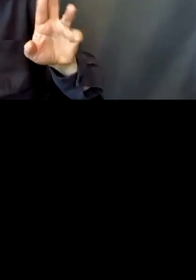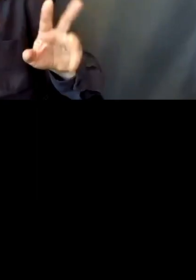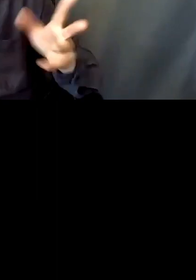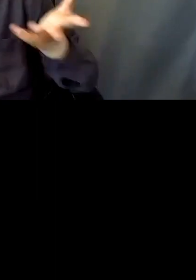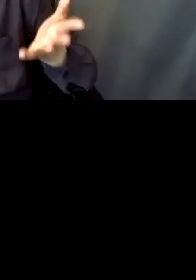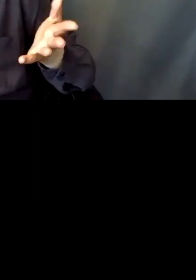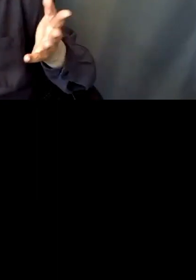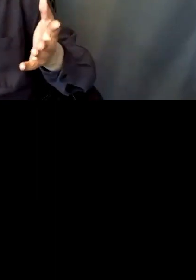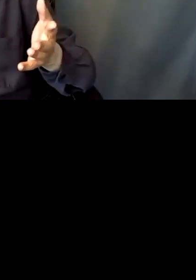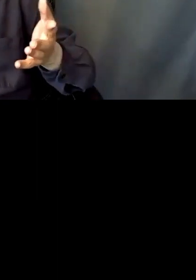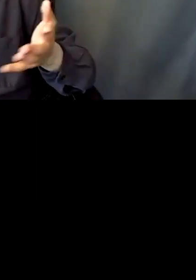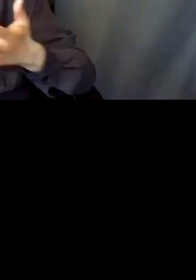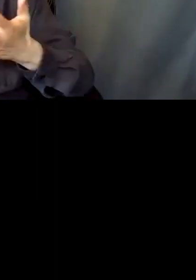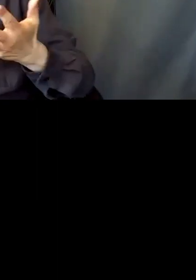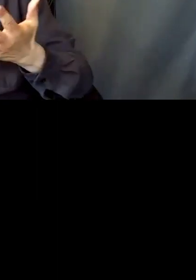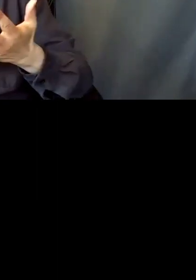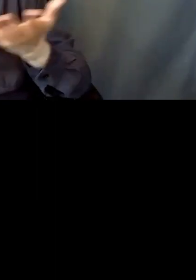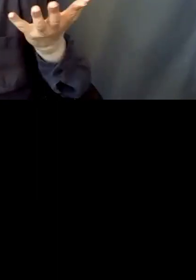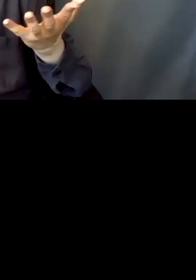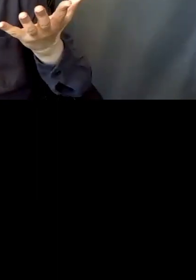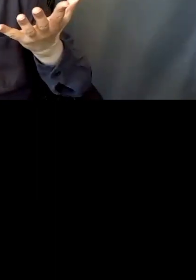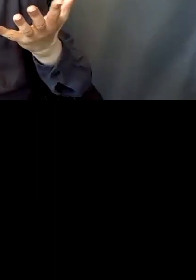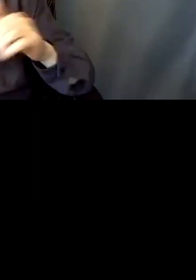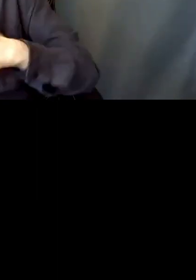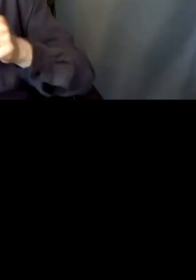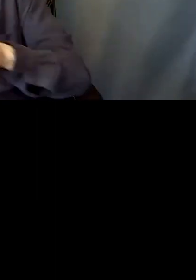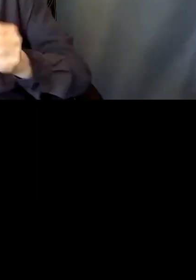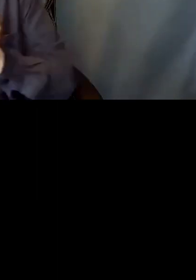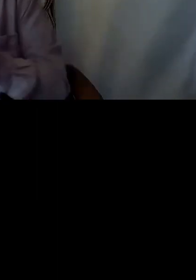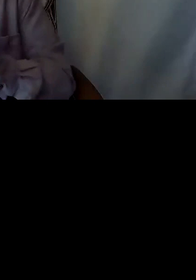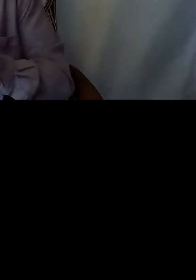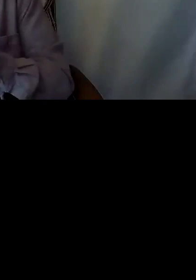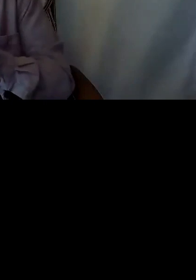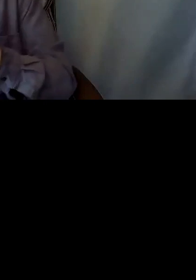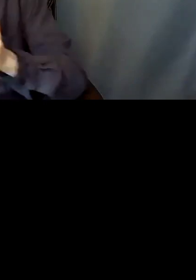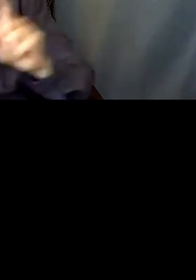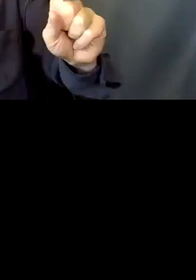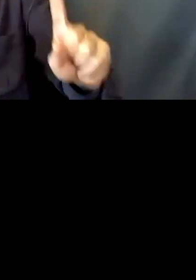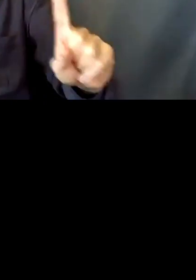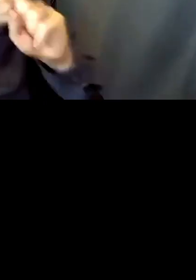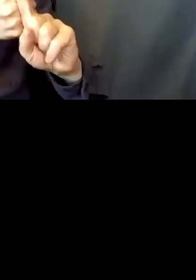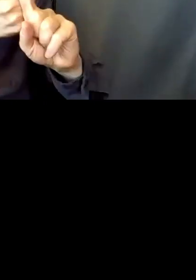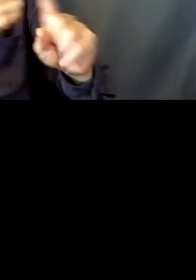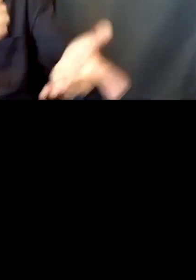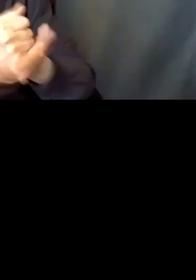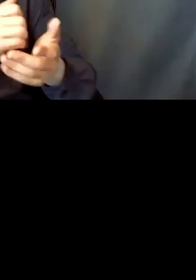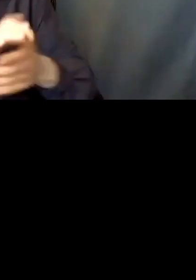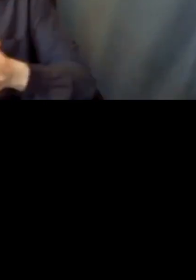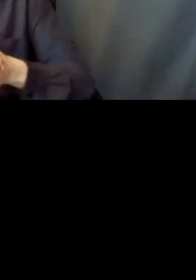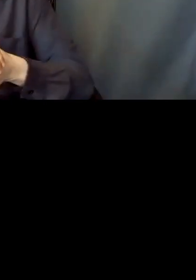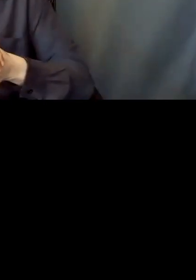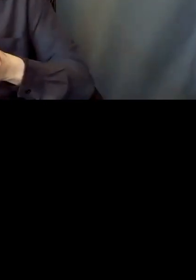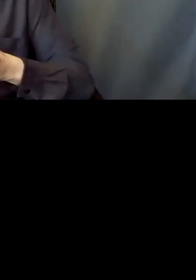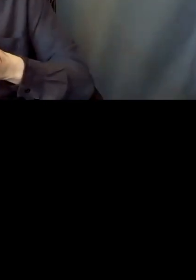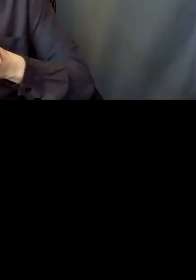and how can we work together as a team to kind of get there. And for a while, they have to, again, I